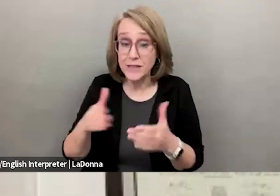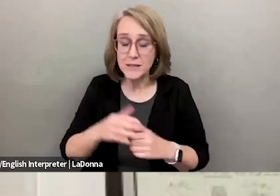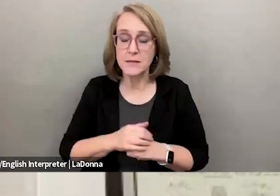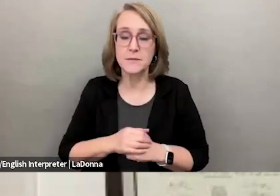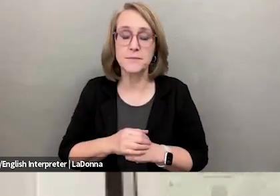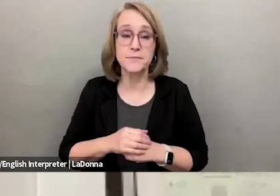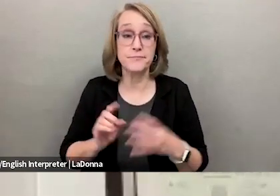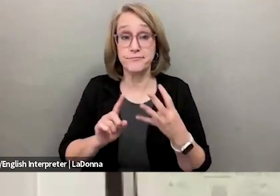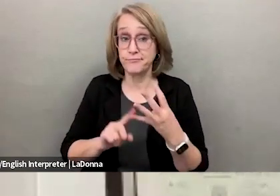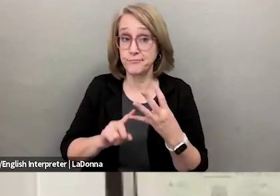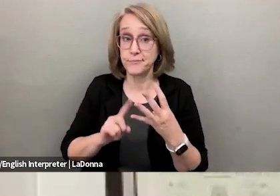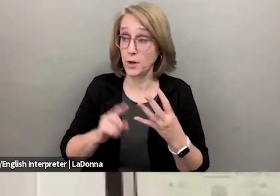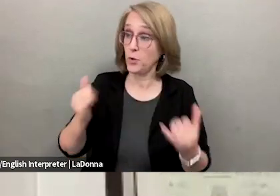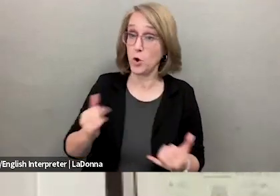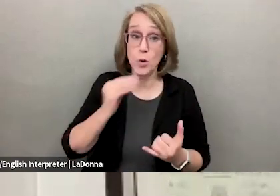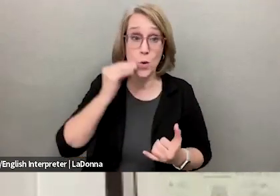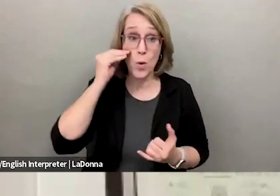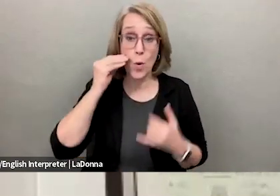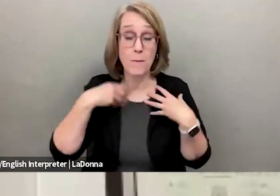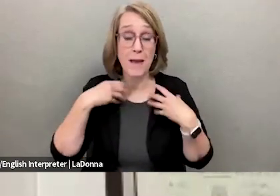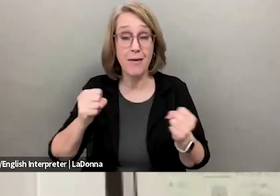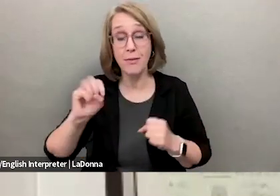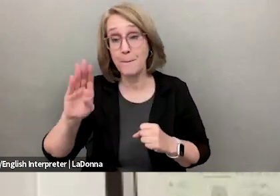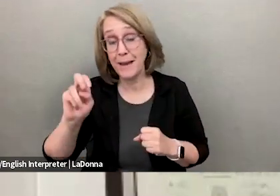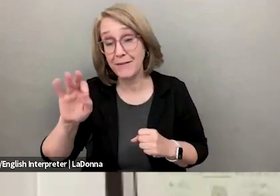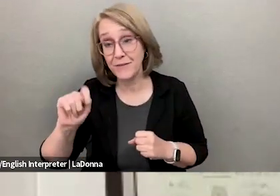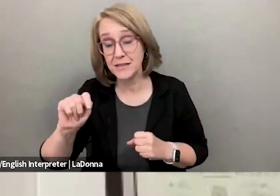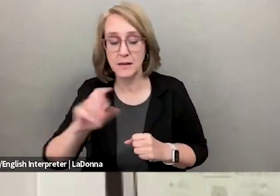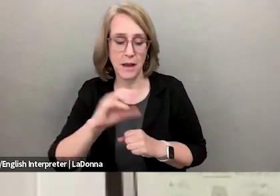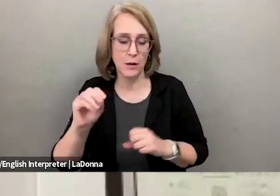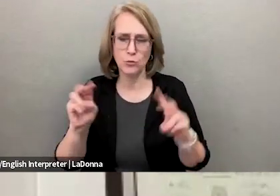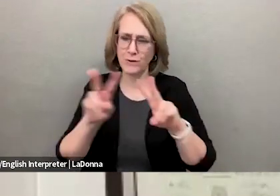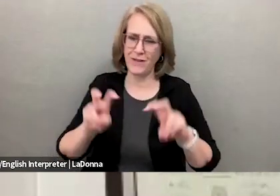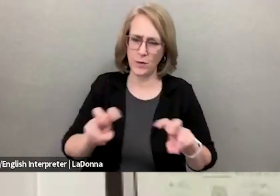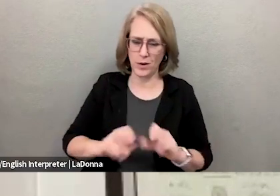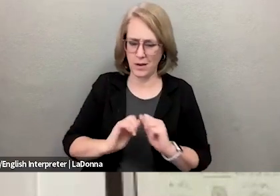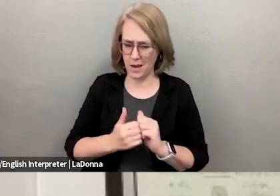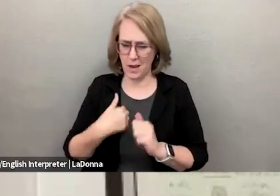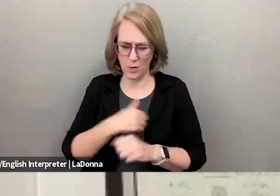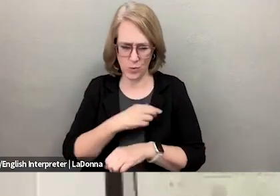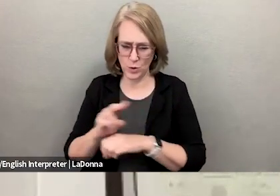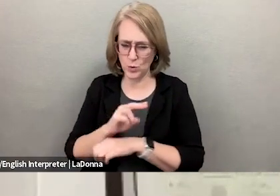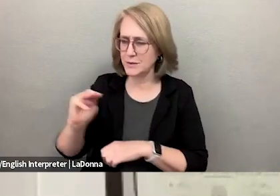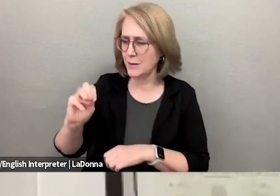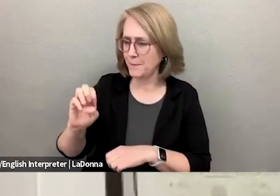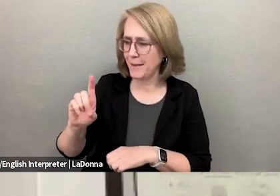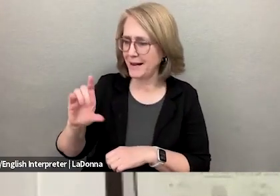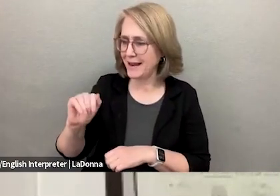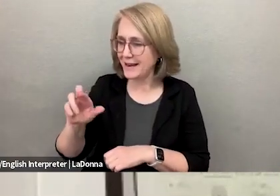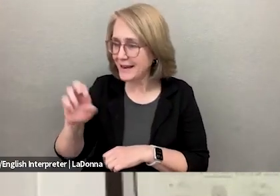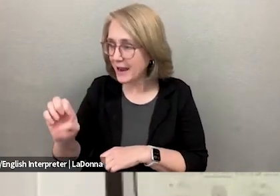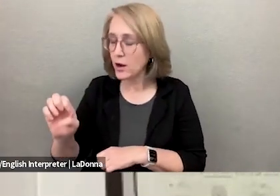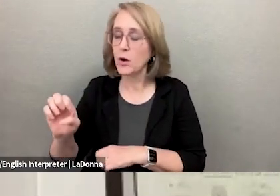current home health benefit and thinking about how do we build on that through the Medicare program to